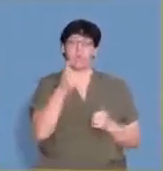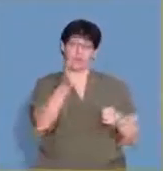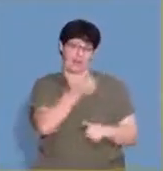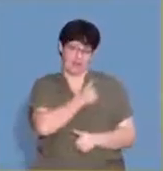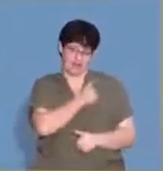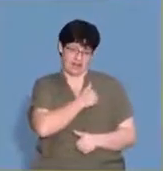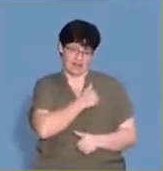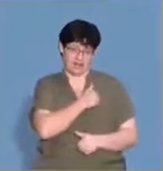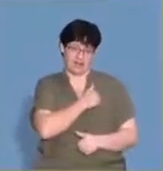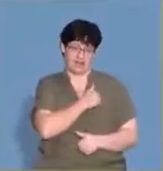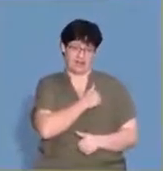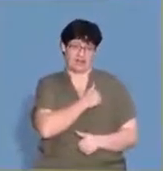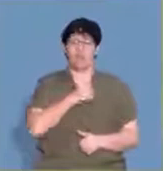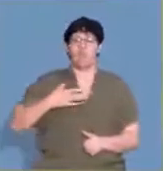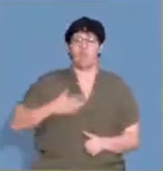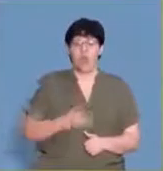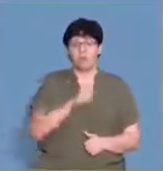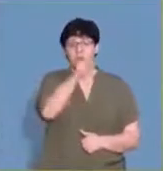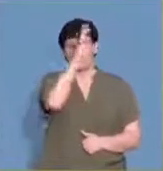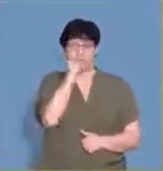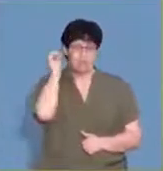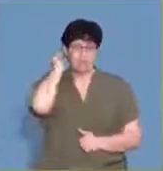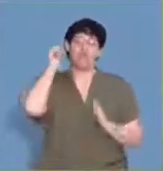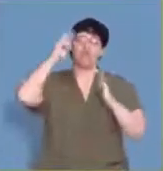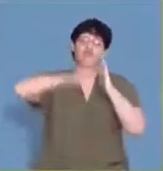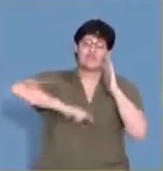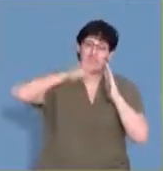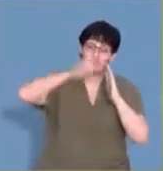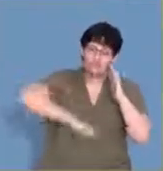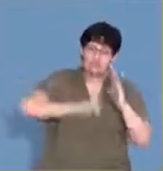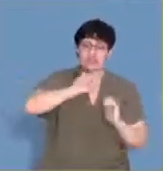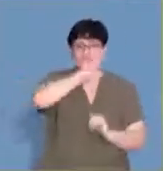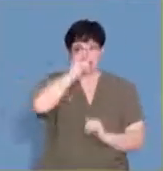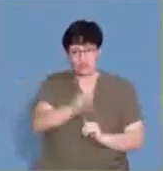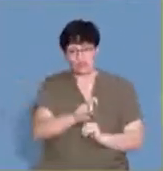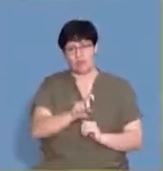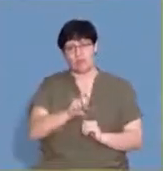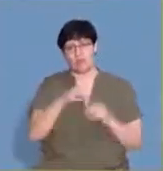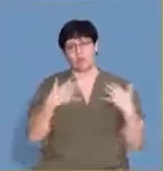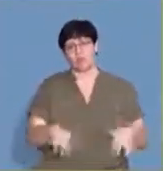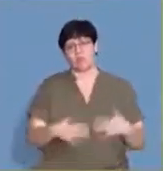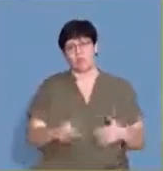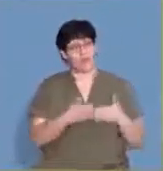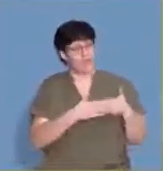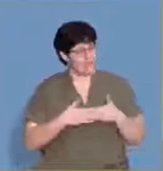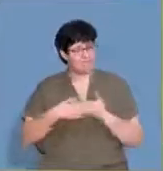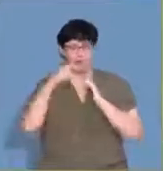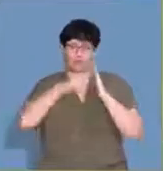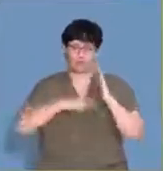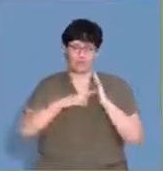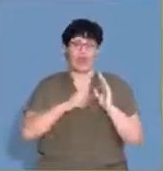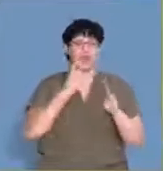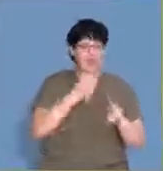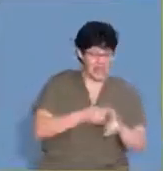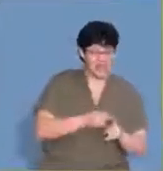luck. I want you to remember to read your questions carefully. I want you to answer the questions, and